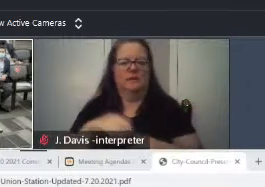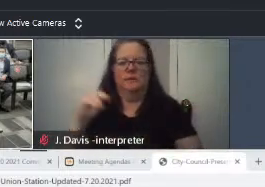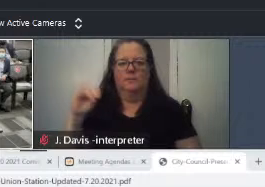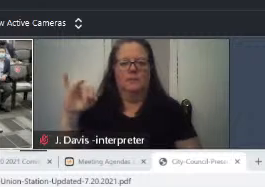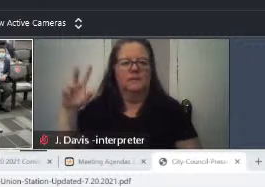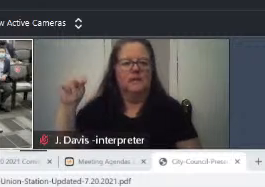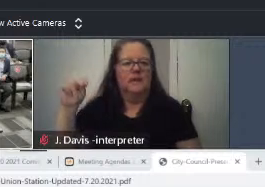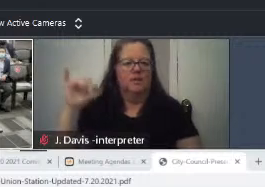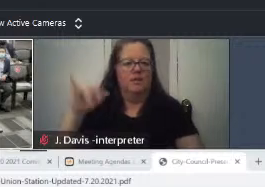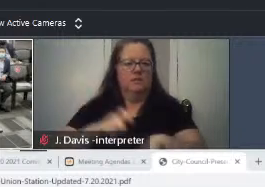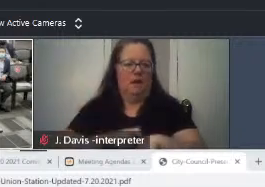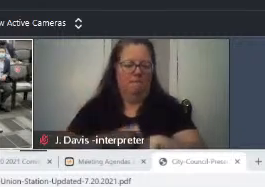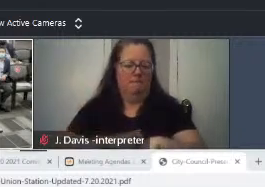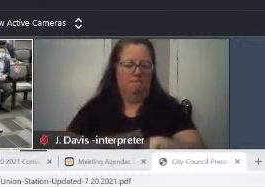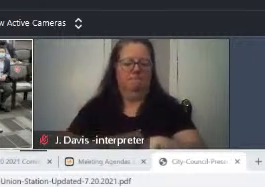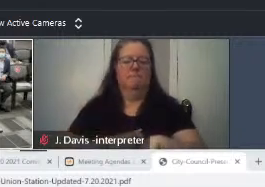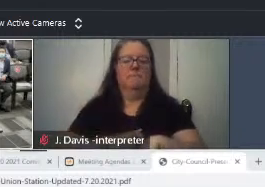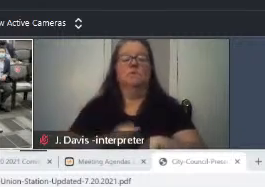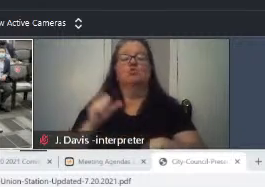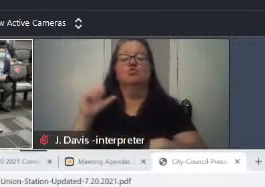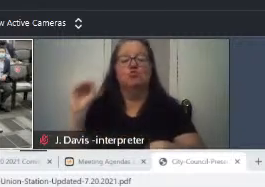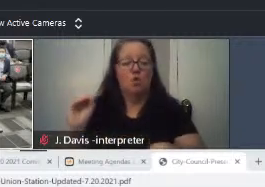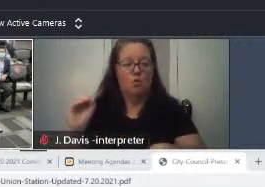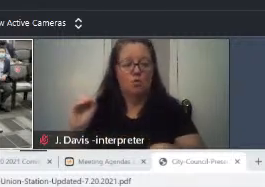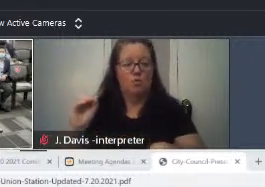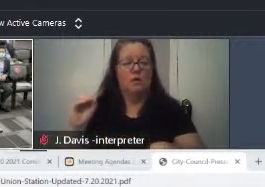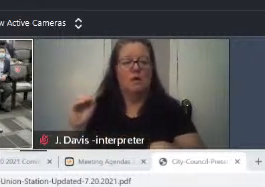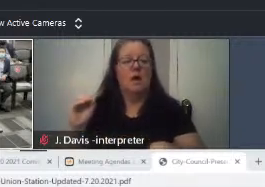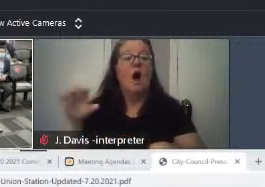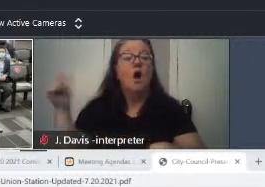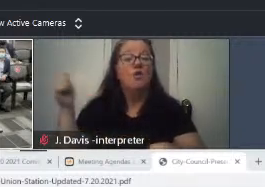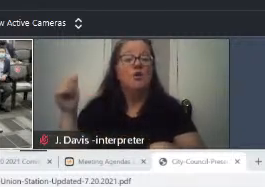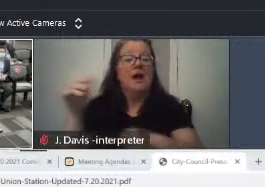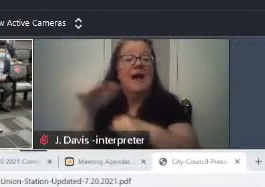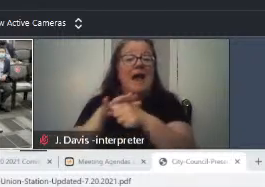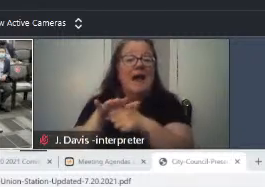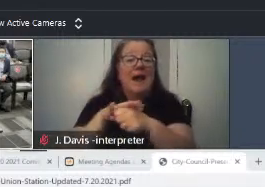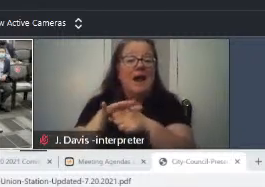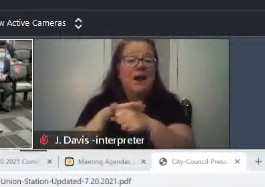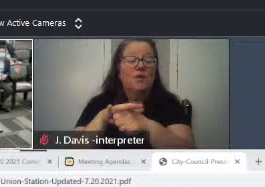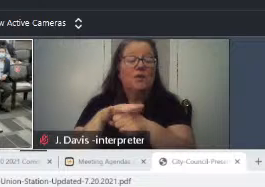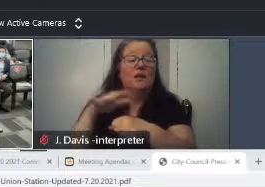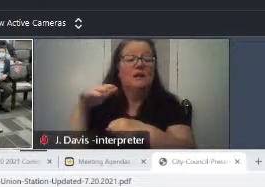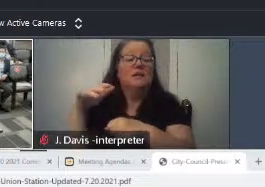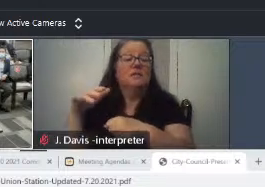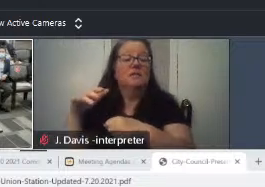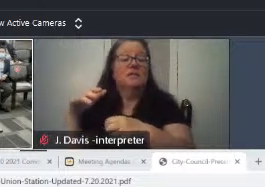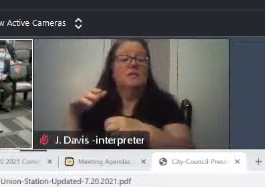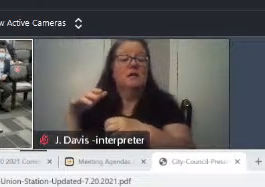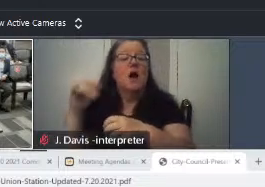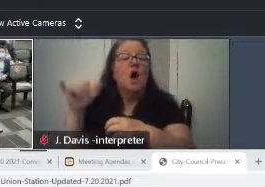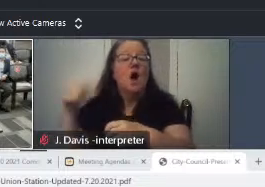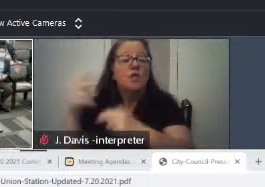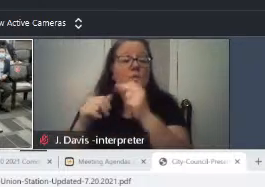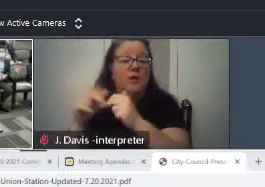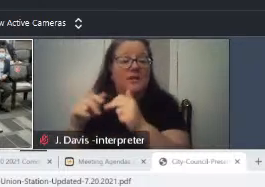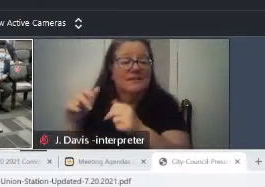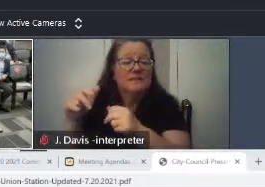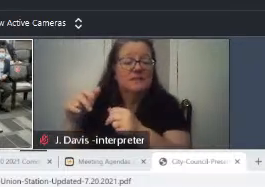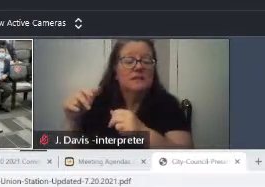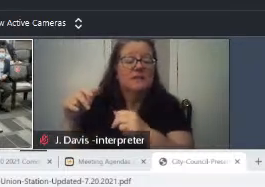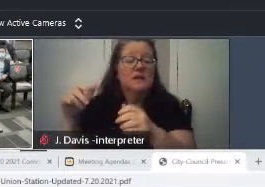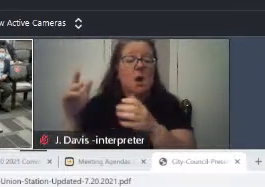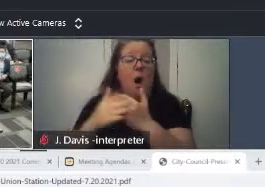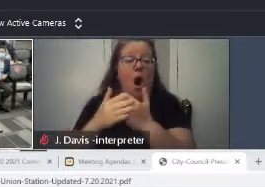that particular point. So the comparables were out east. And then, of course, one of the things we did have to take in consideration